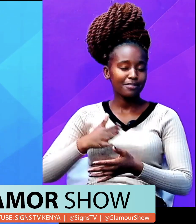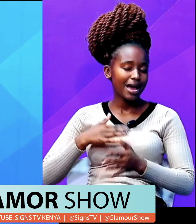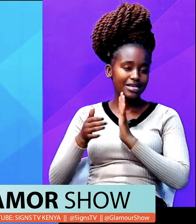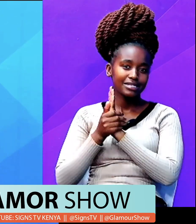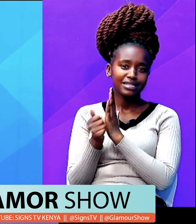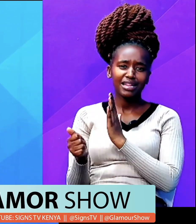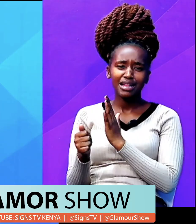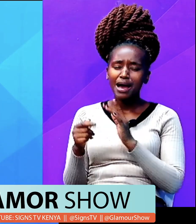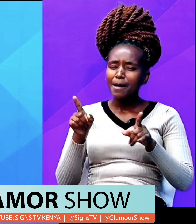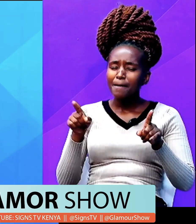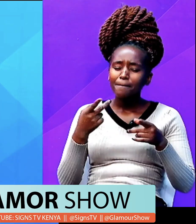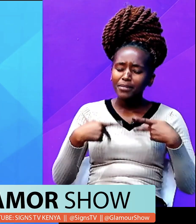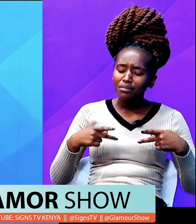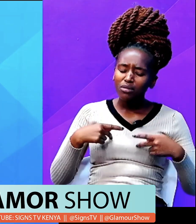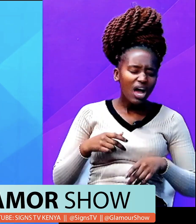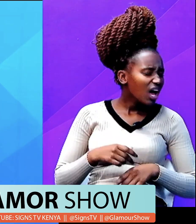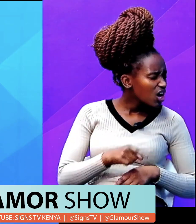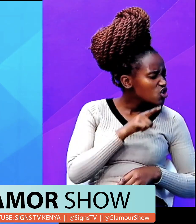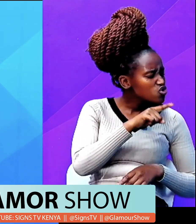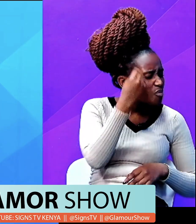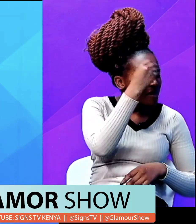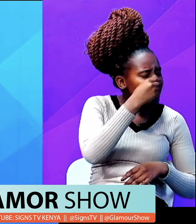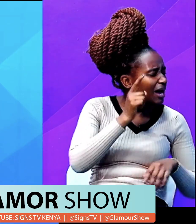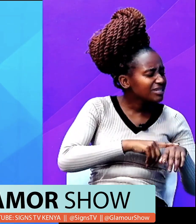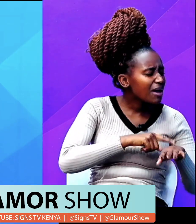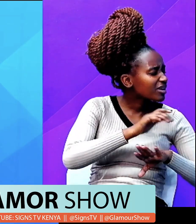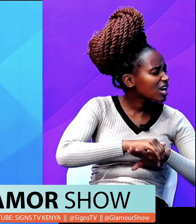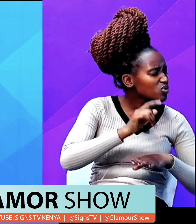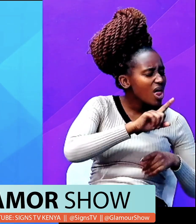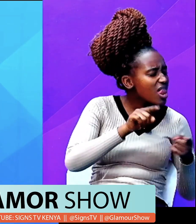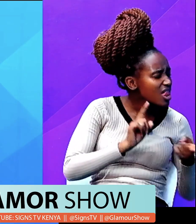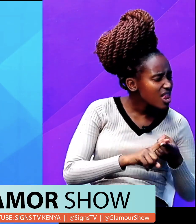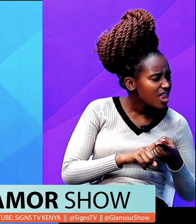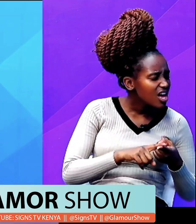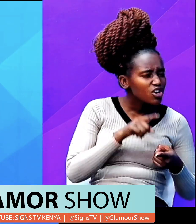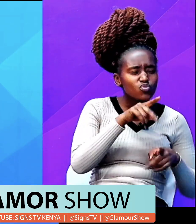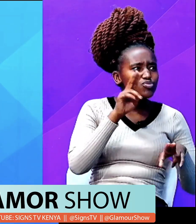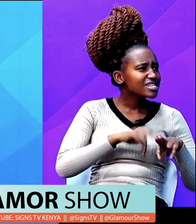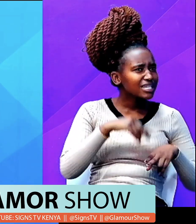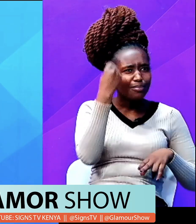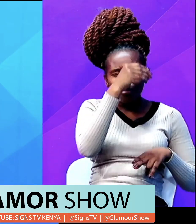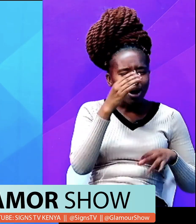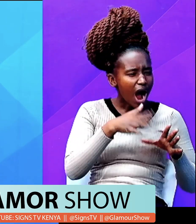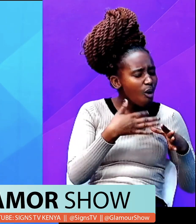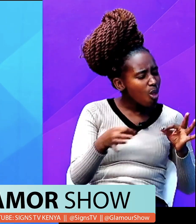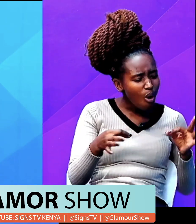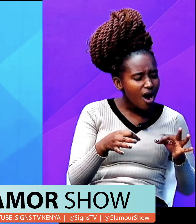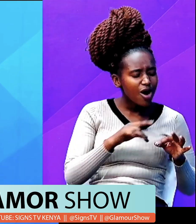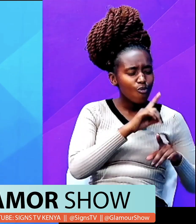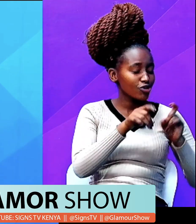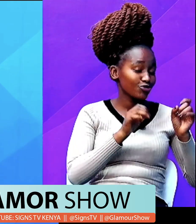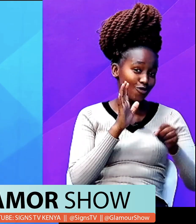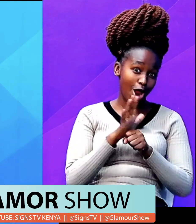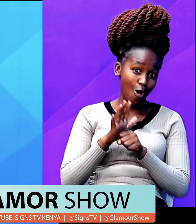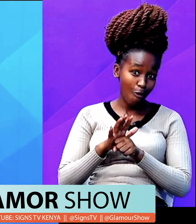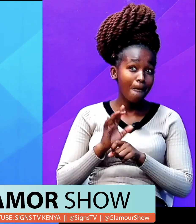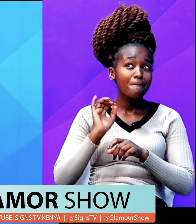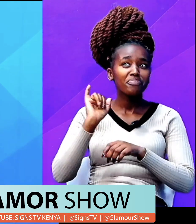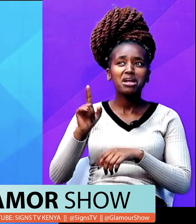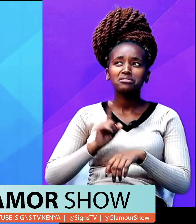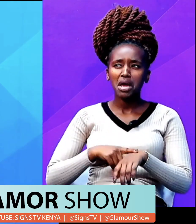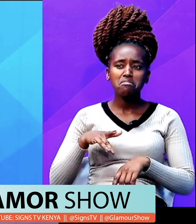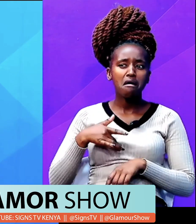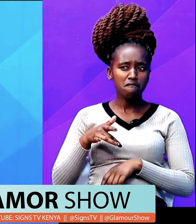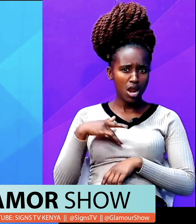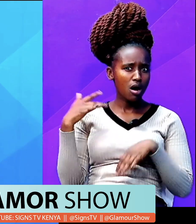time to do your makeup in the morning? What time do you wake up? Who does it? And I was like, oh, so I'm